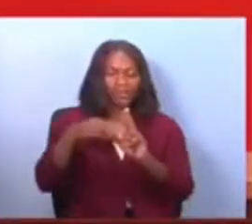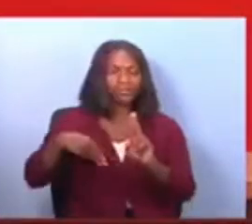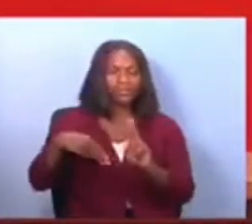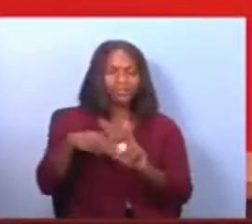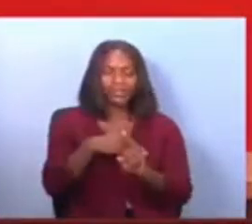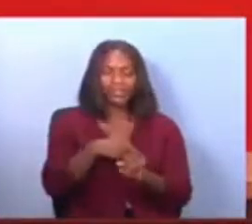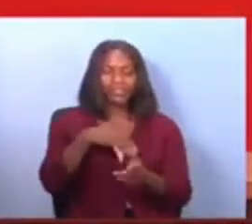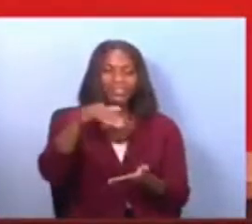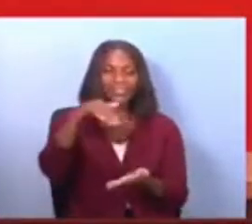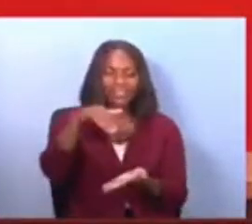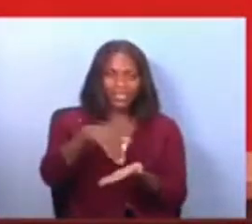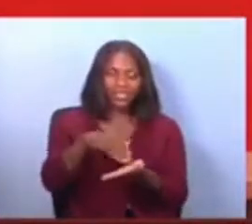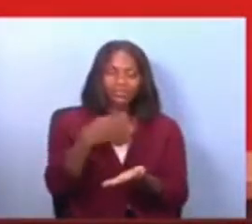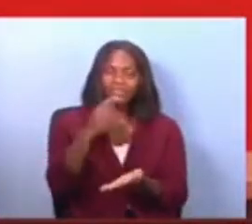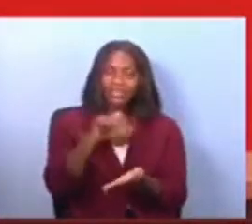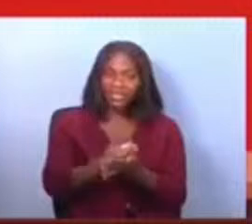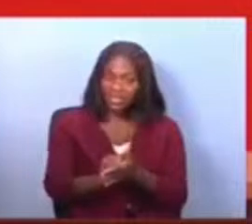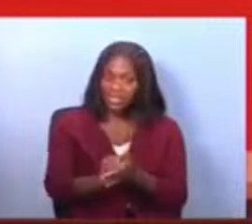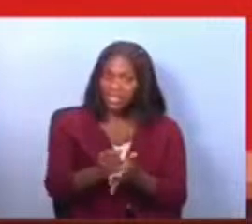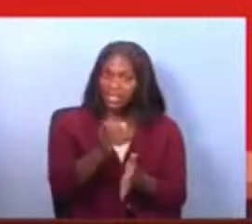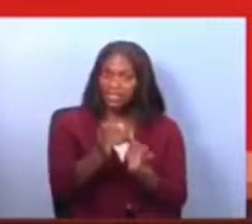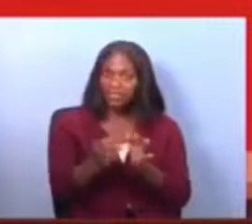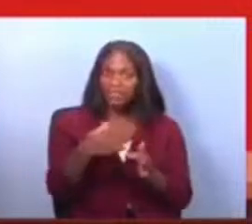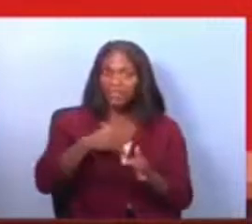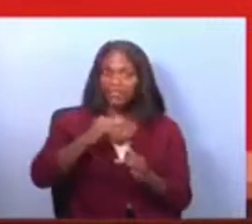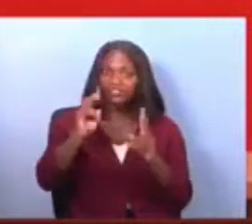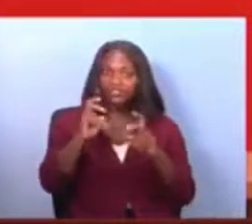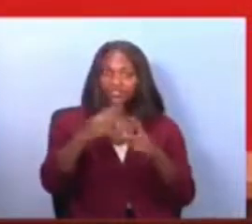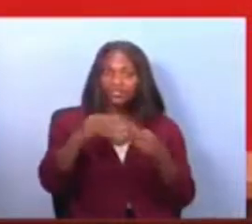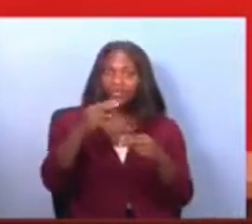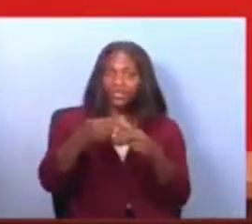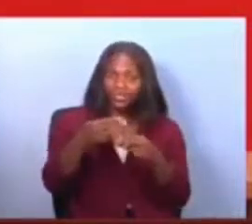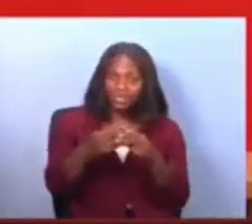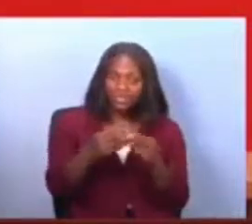please kindly see the table office.